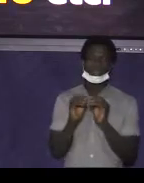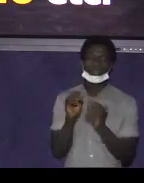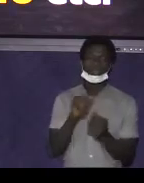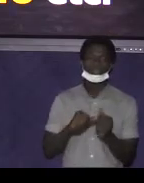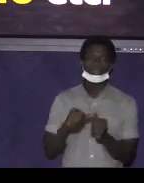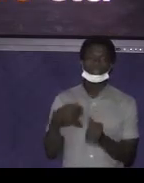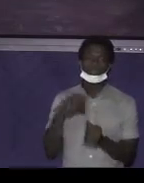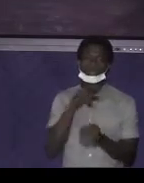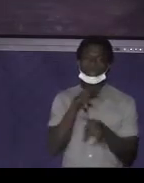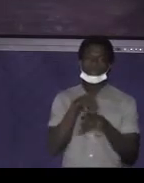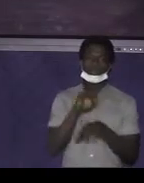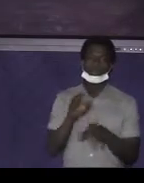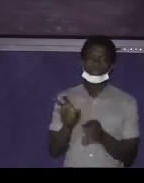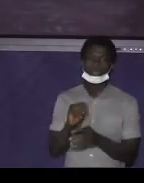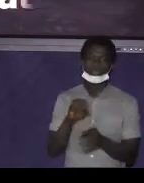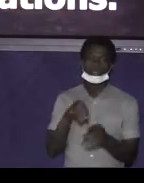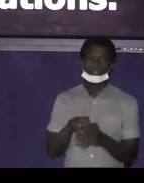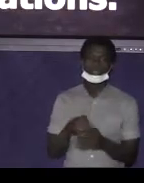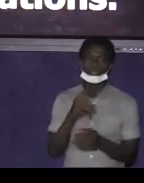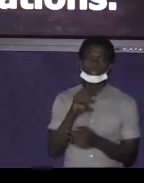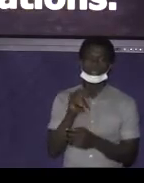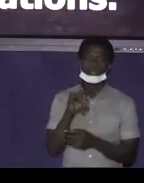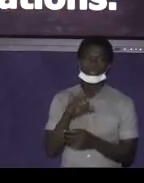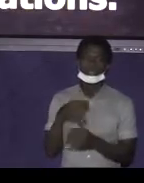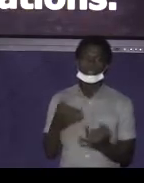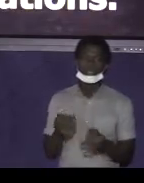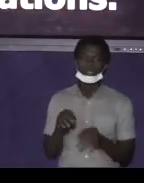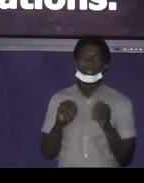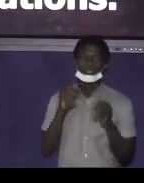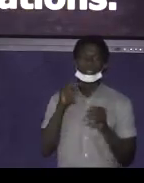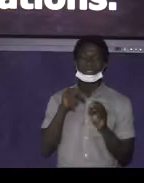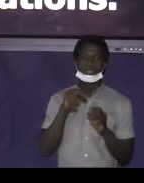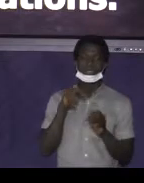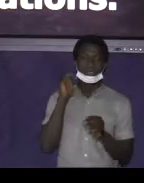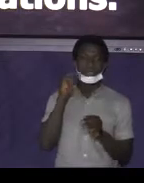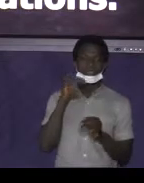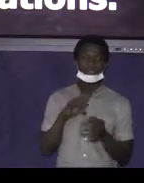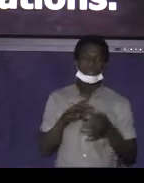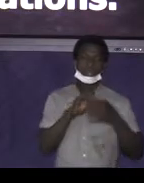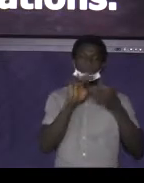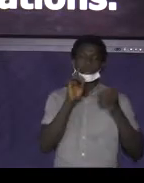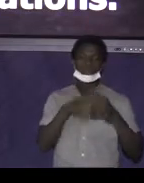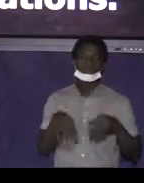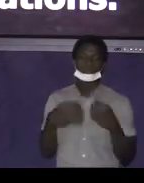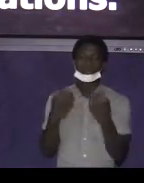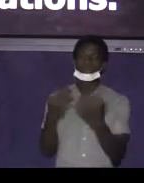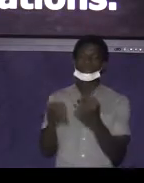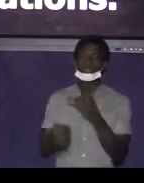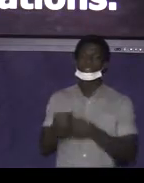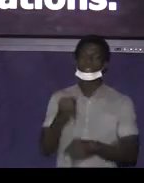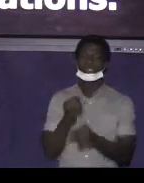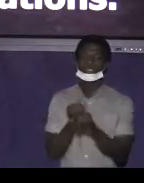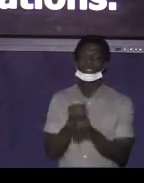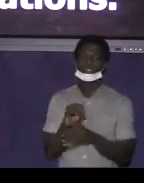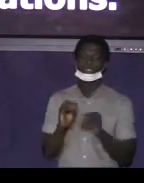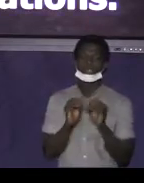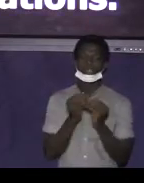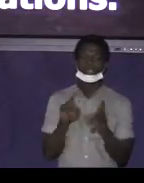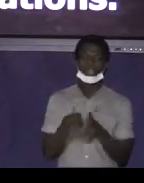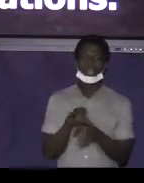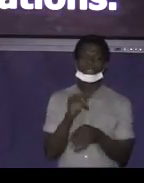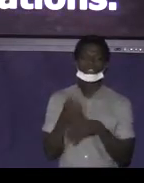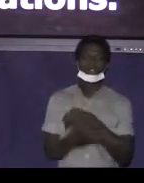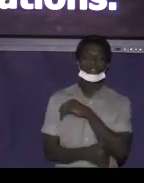look at them in details now. Nigeria belongs to many international organizations. Nigeria, as a